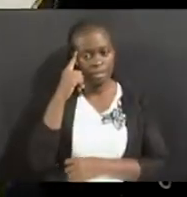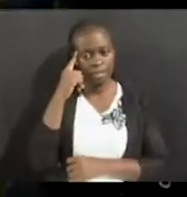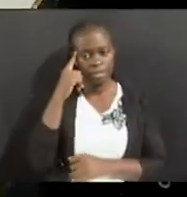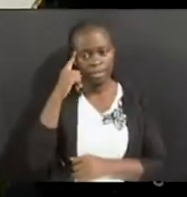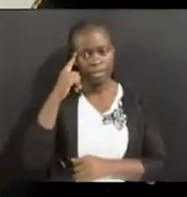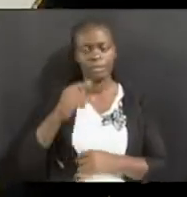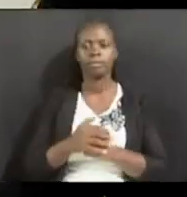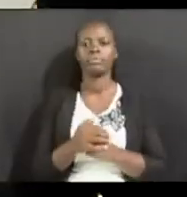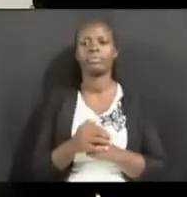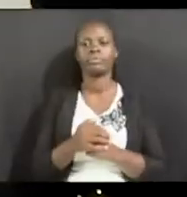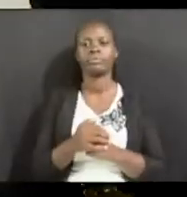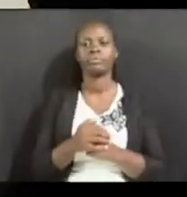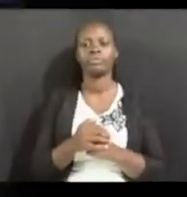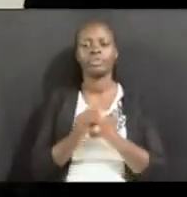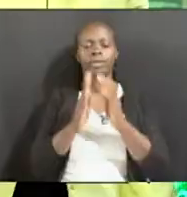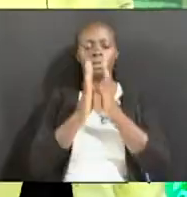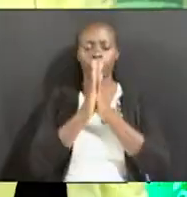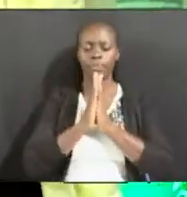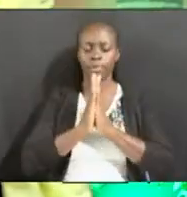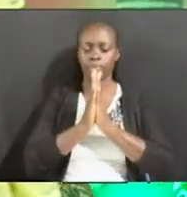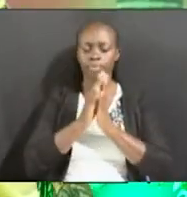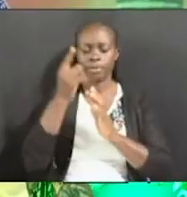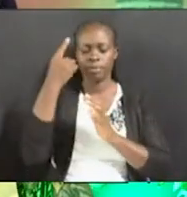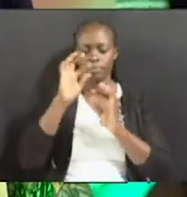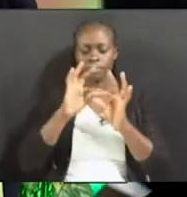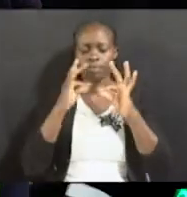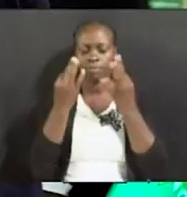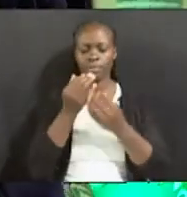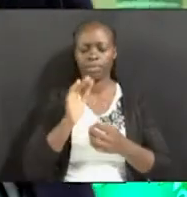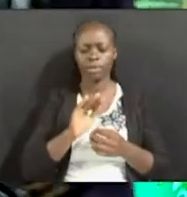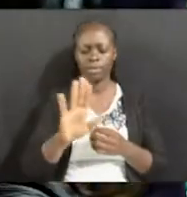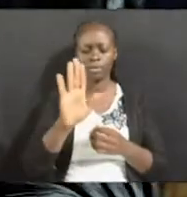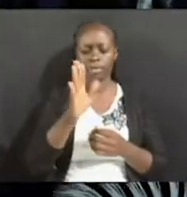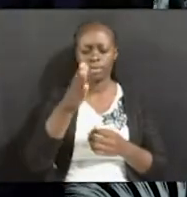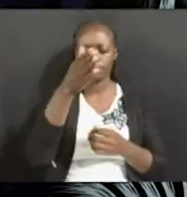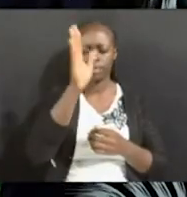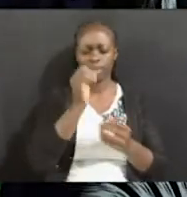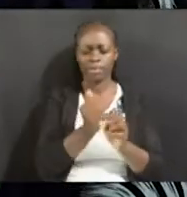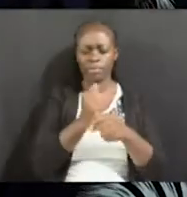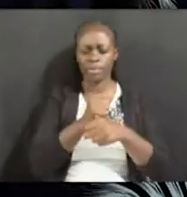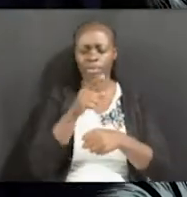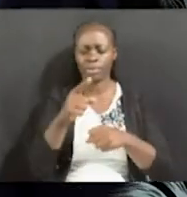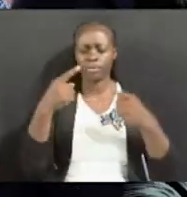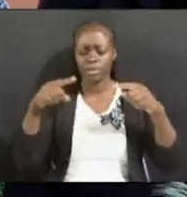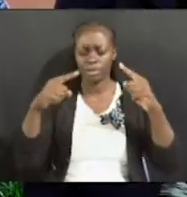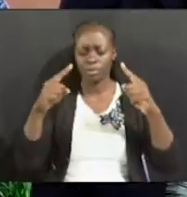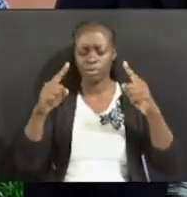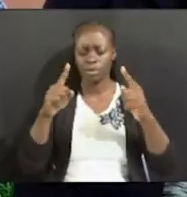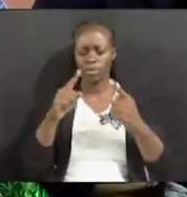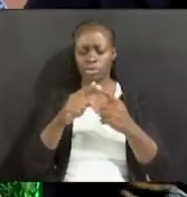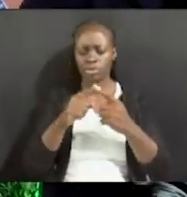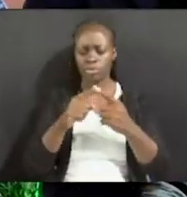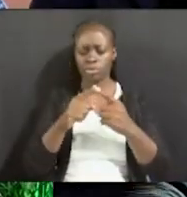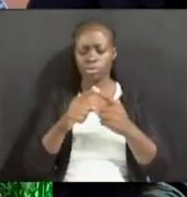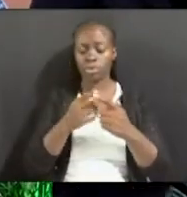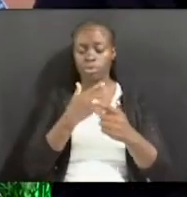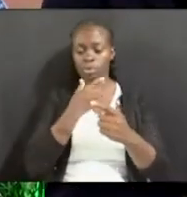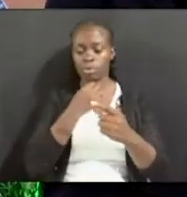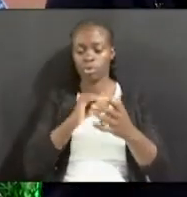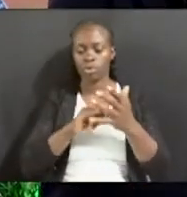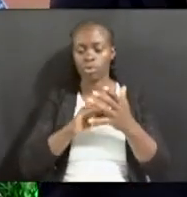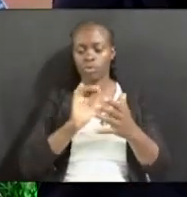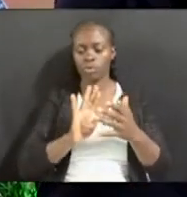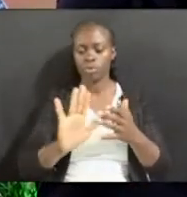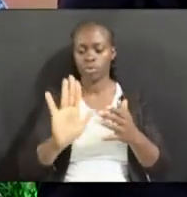You are praying for your family, that God may make you a champion to your wife. That God